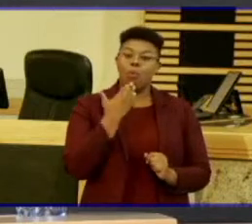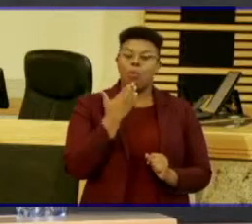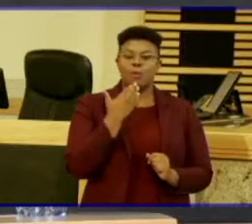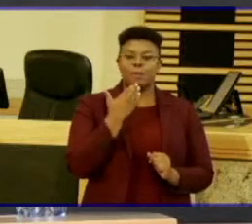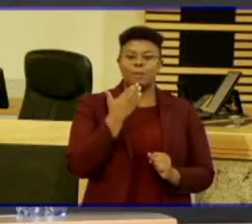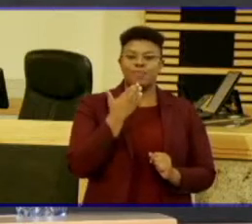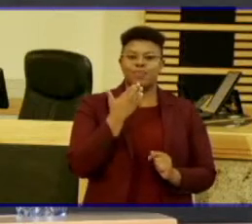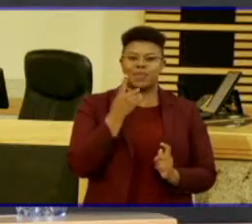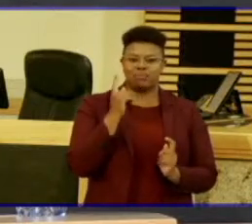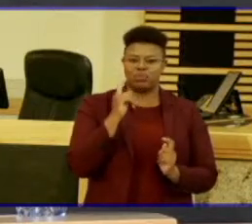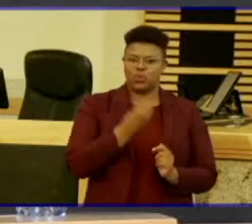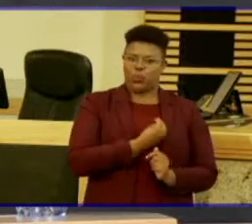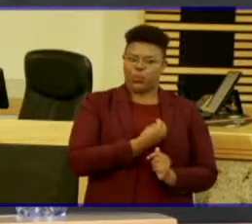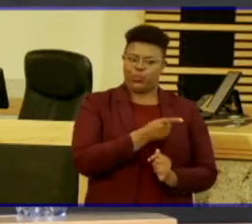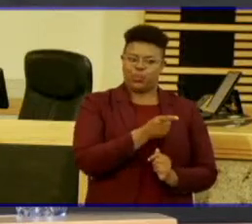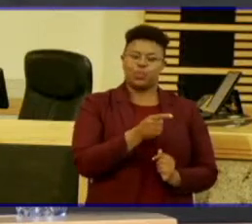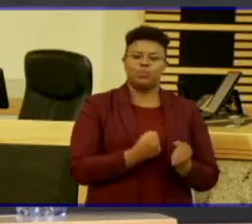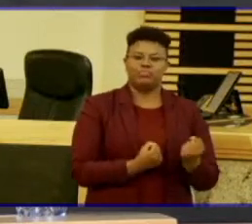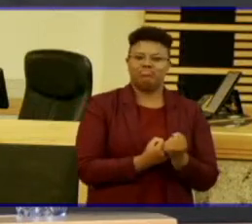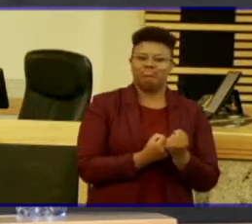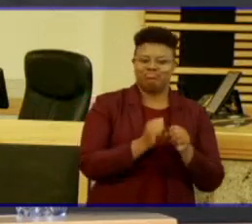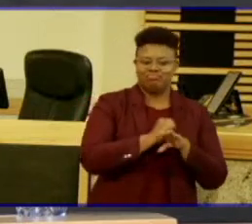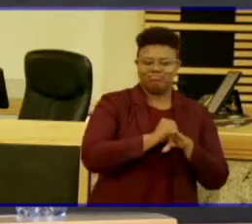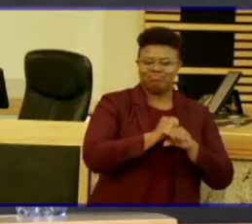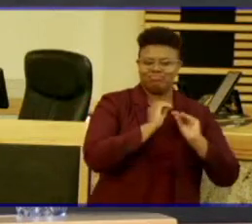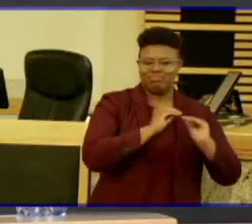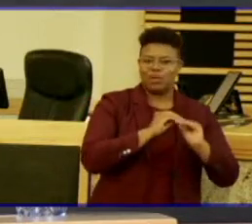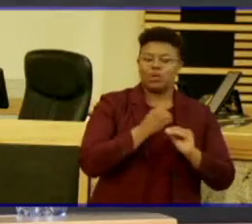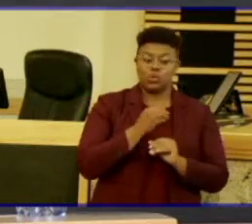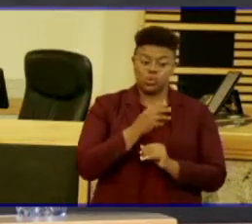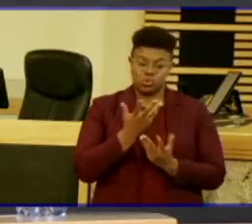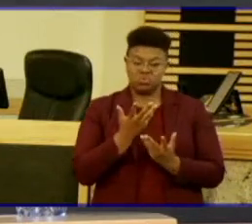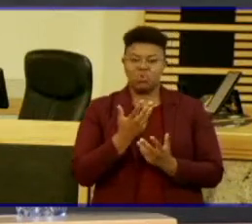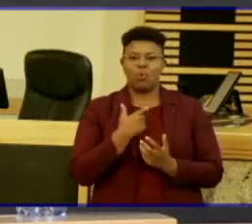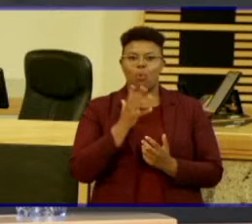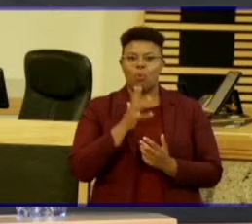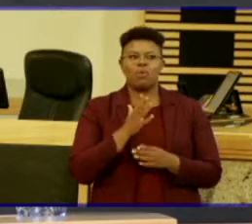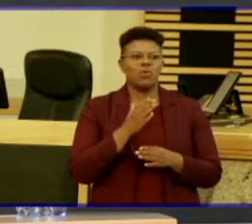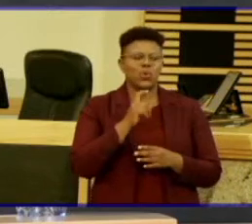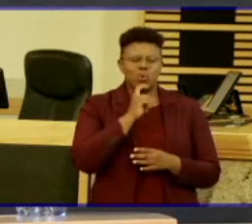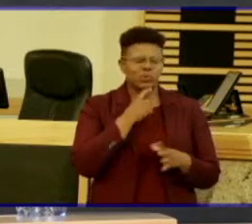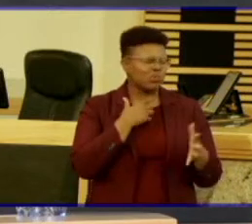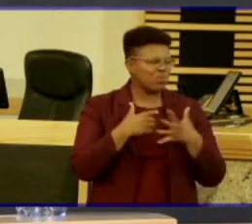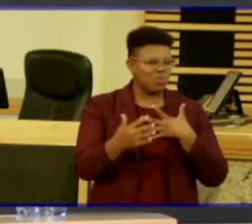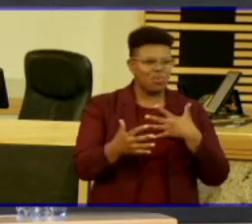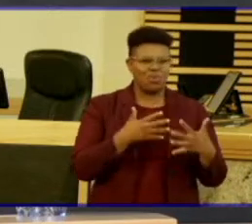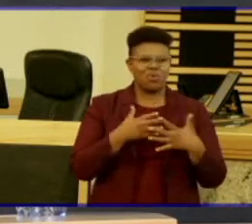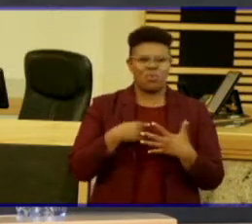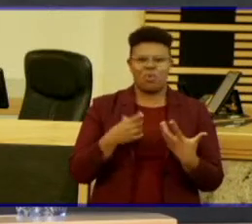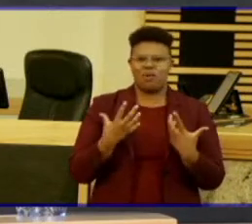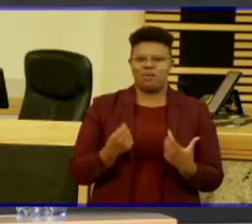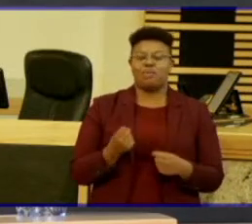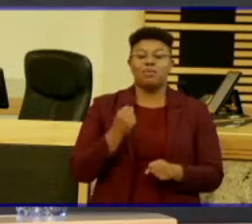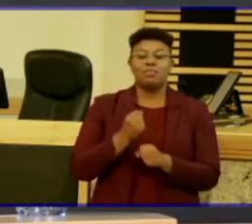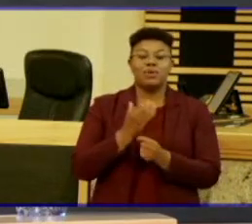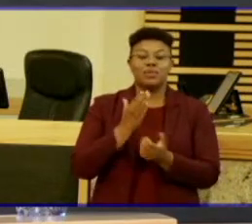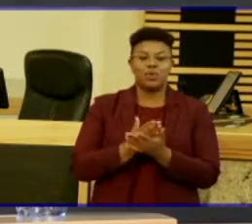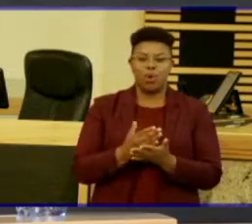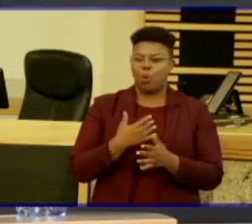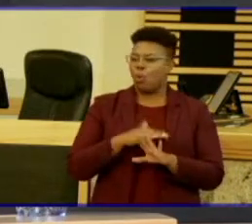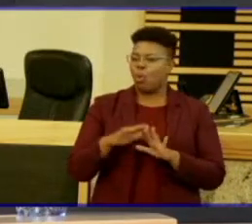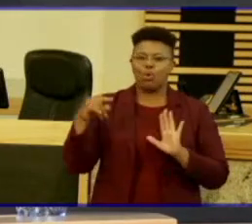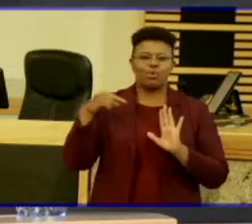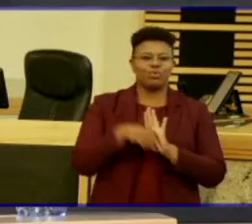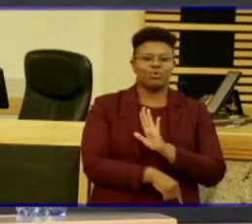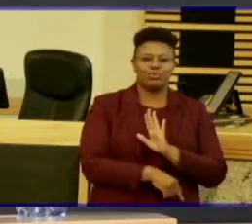basuka kubantu abatsha. So, siza kusebenzisa yonke into esinayo ukuqinisekisa uba asiphulukane nalo naliphi